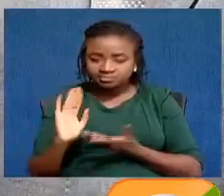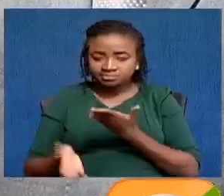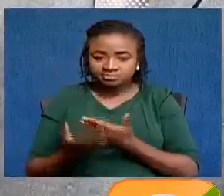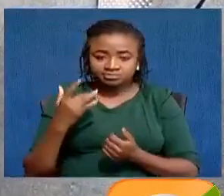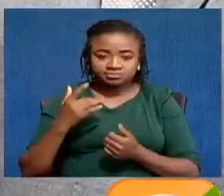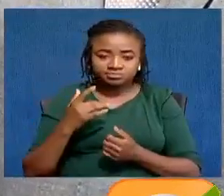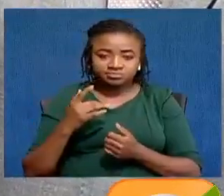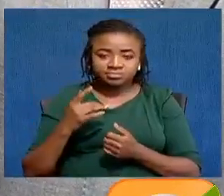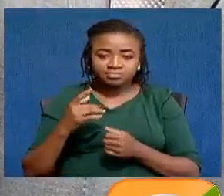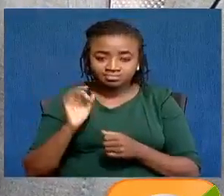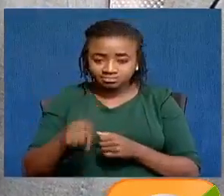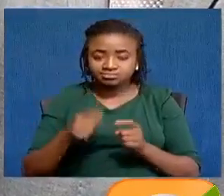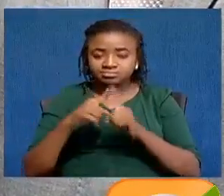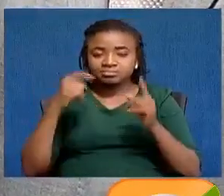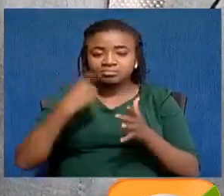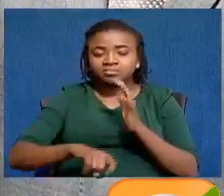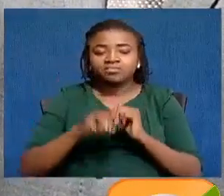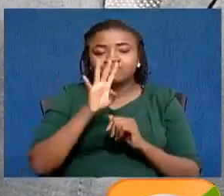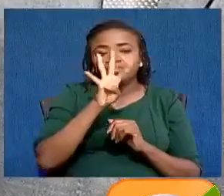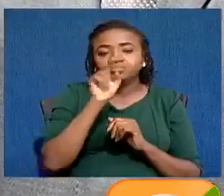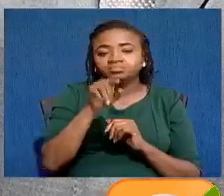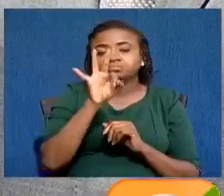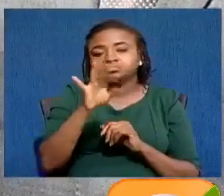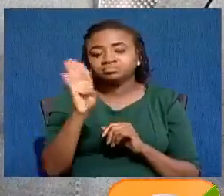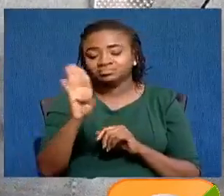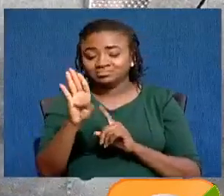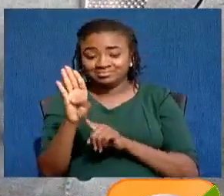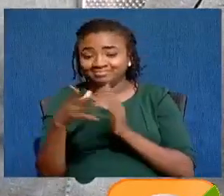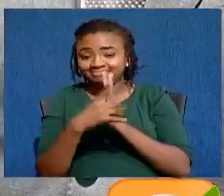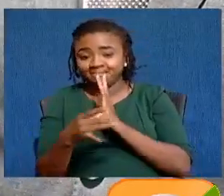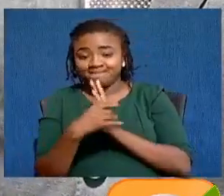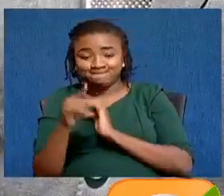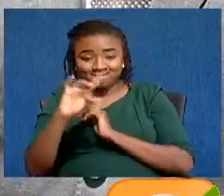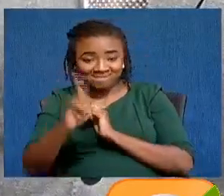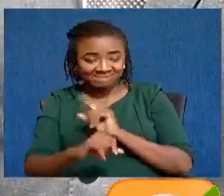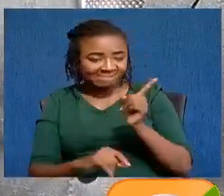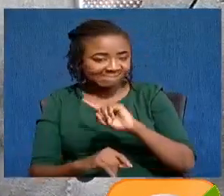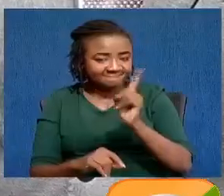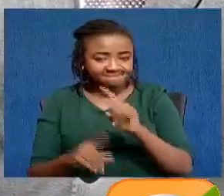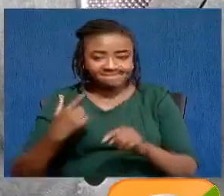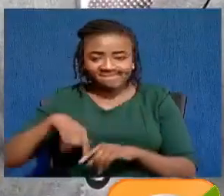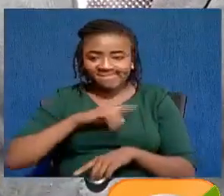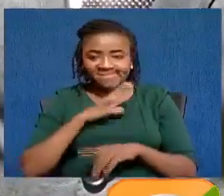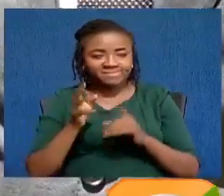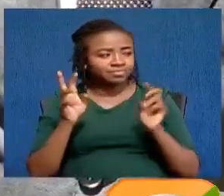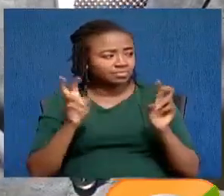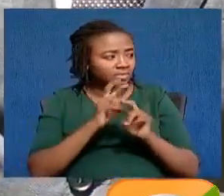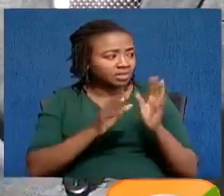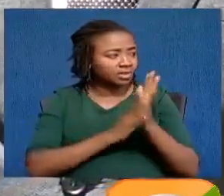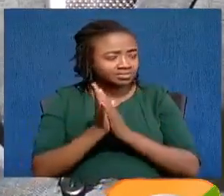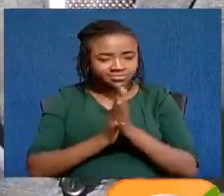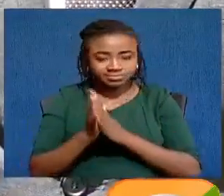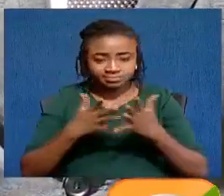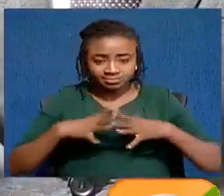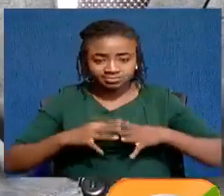us $4.3 billion. That is not little money, and therefore we are looking forward to those